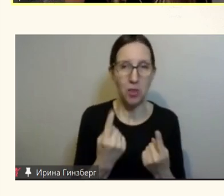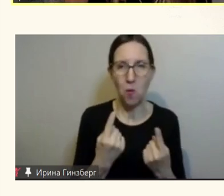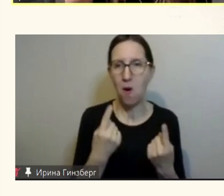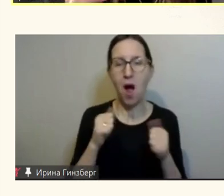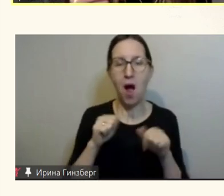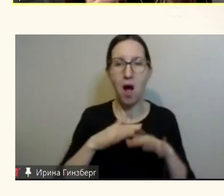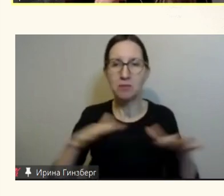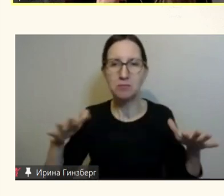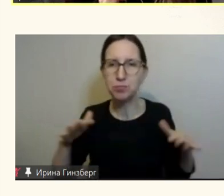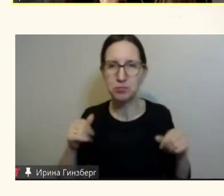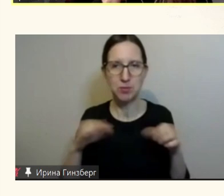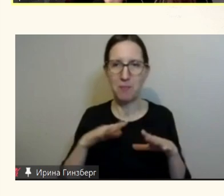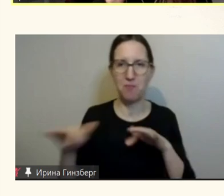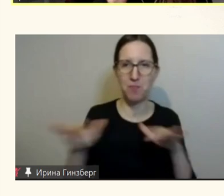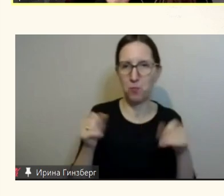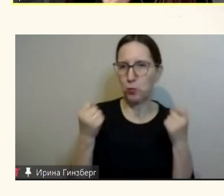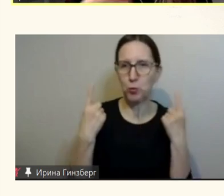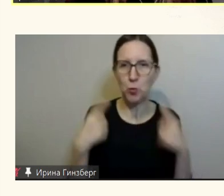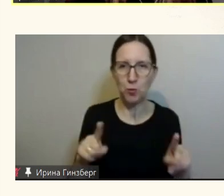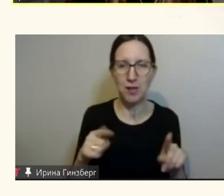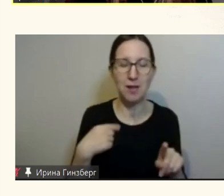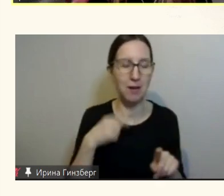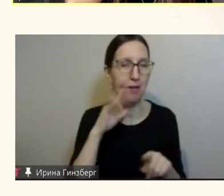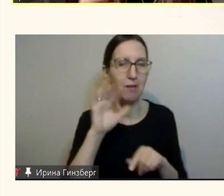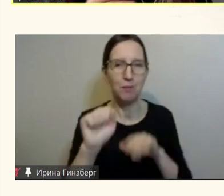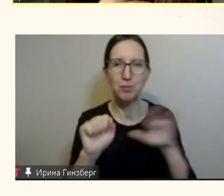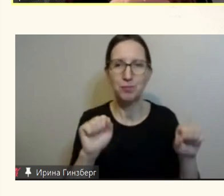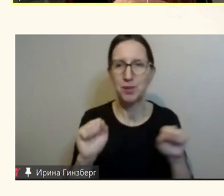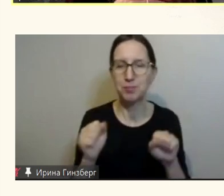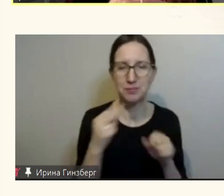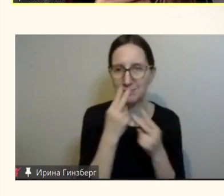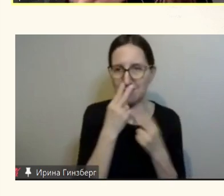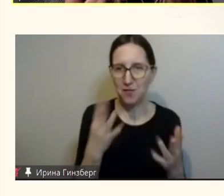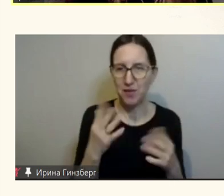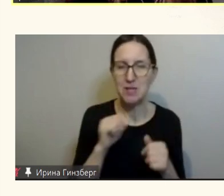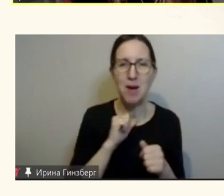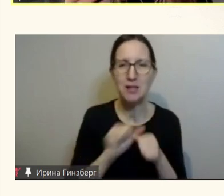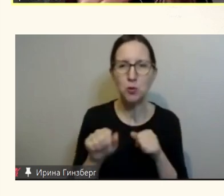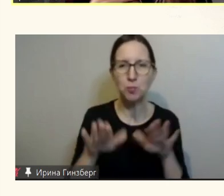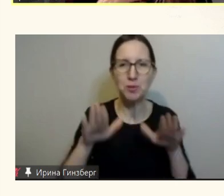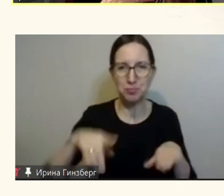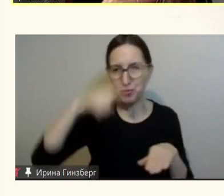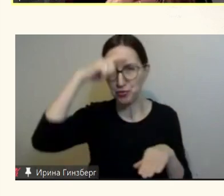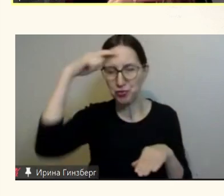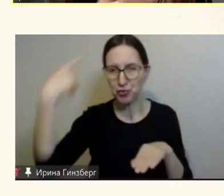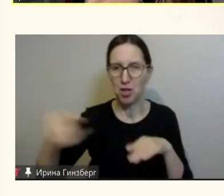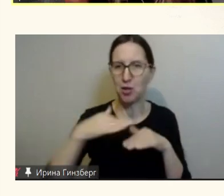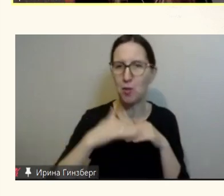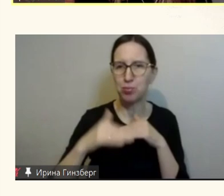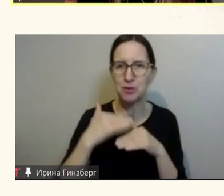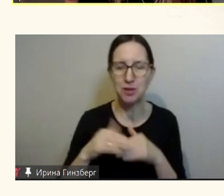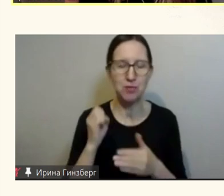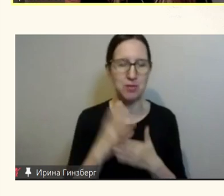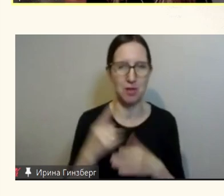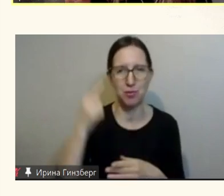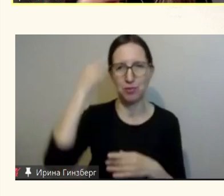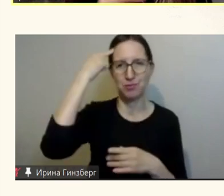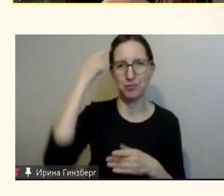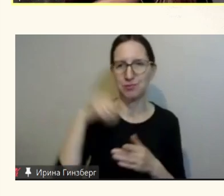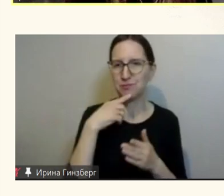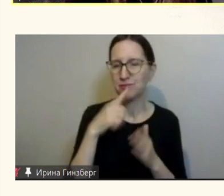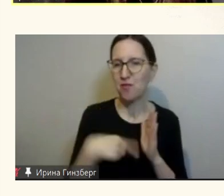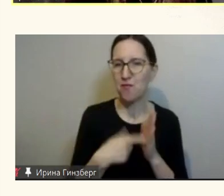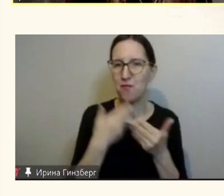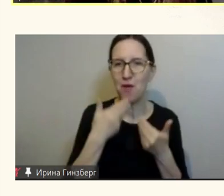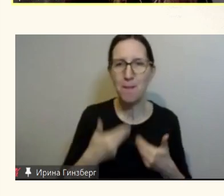know? And then you really feel that, you know, like traversing vast distances